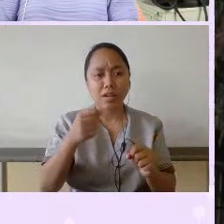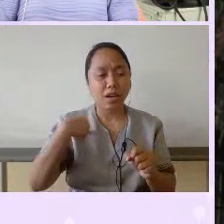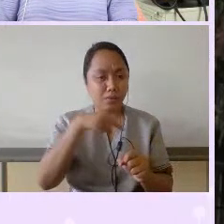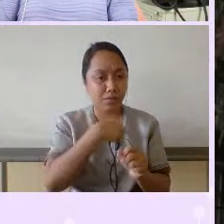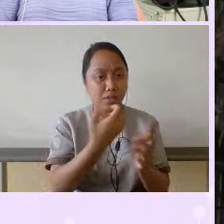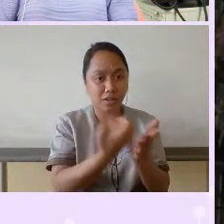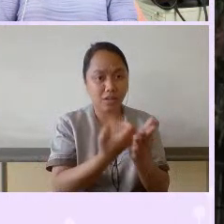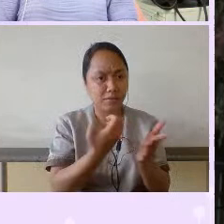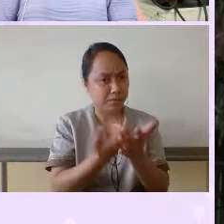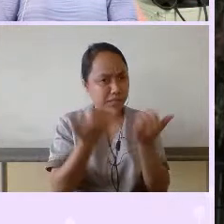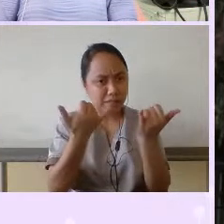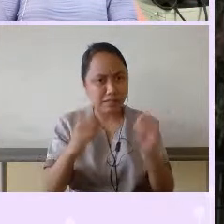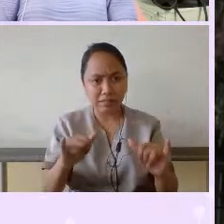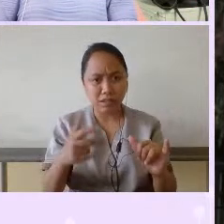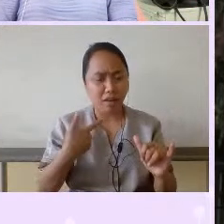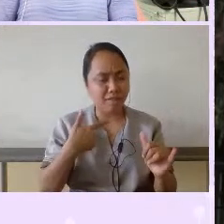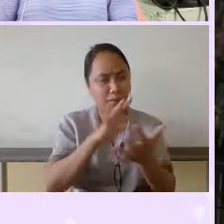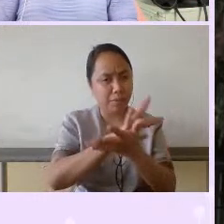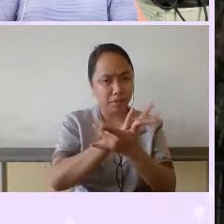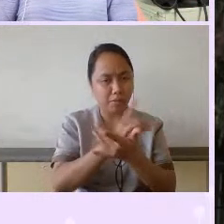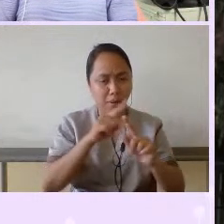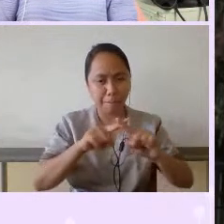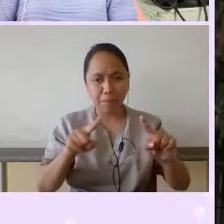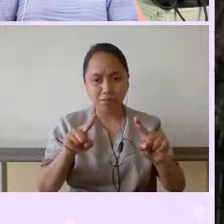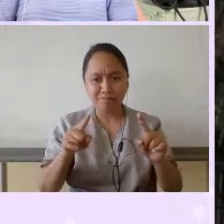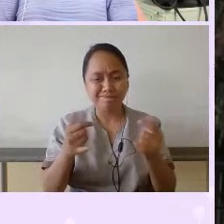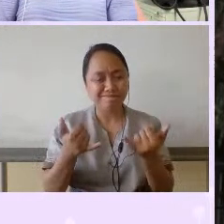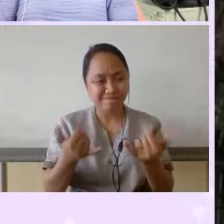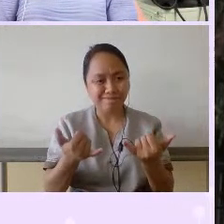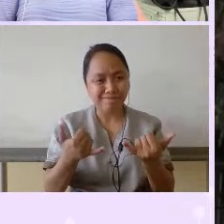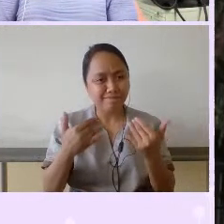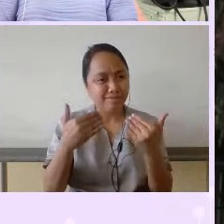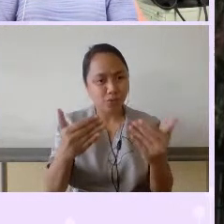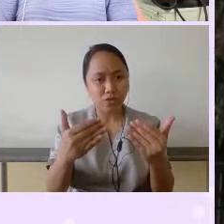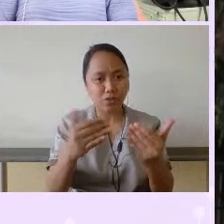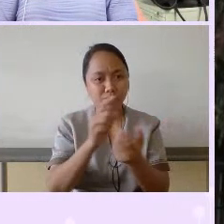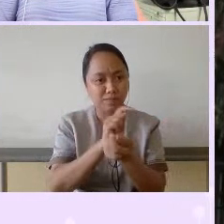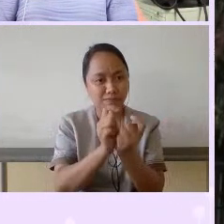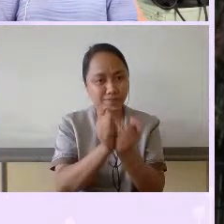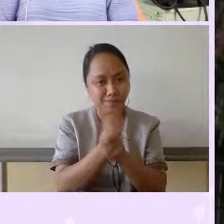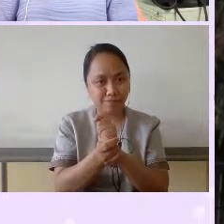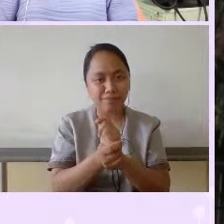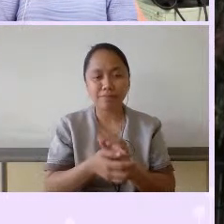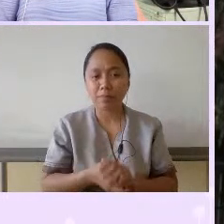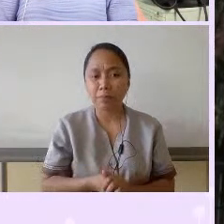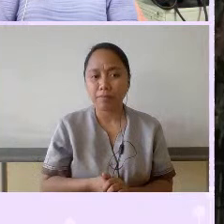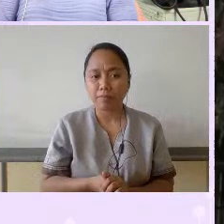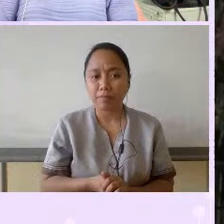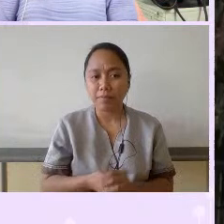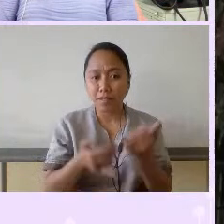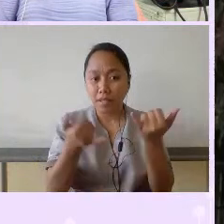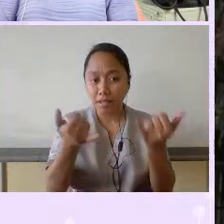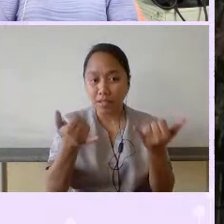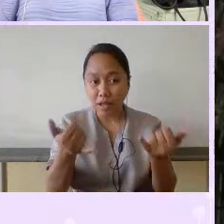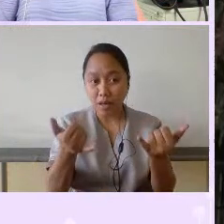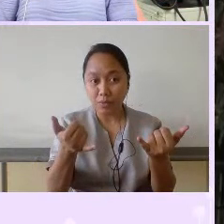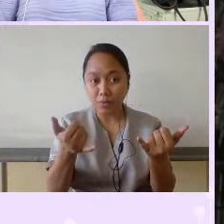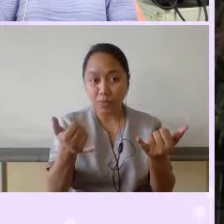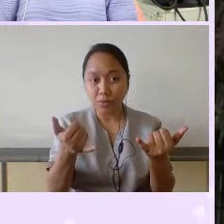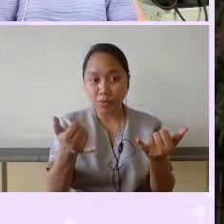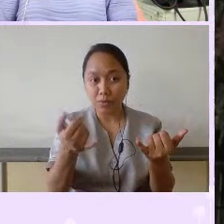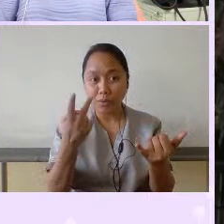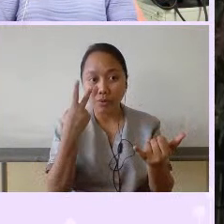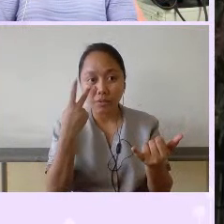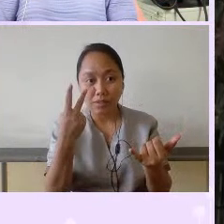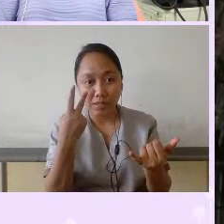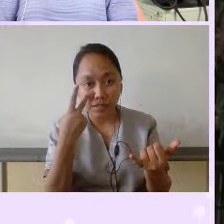in during the peak of the crisis. Bagamat nakakakita tayo ng improvement, ito ay malayo pa rin sa ating